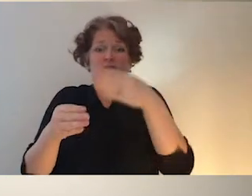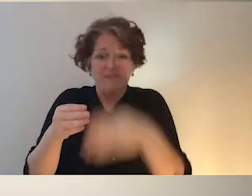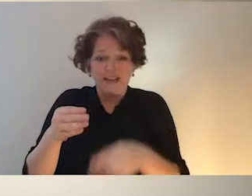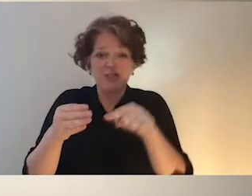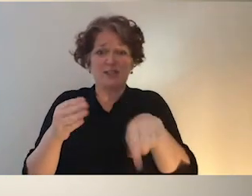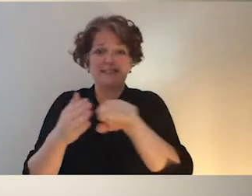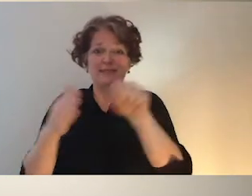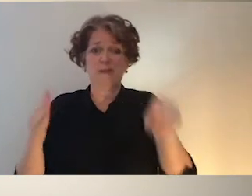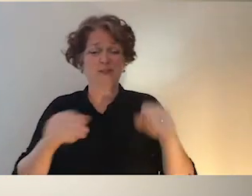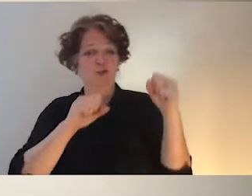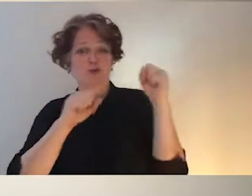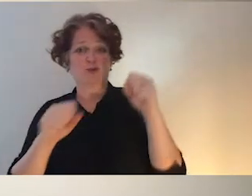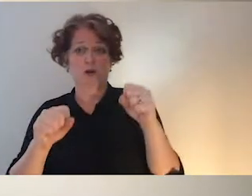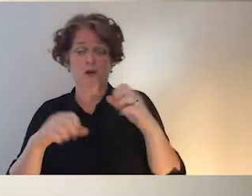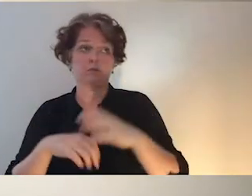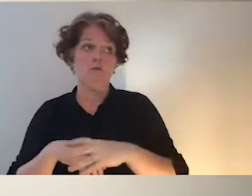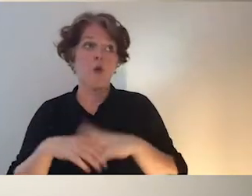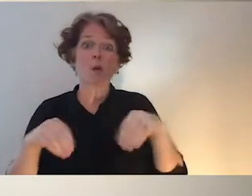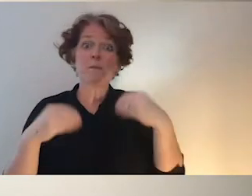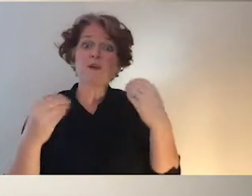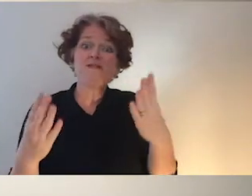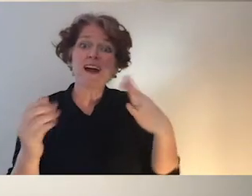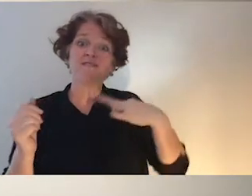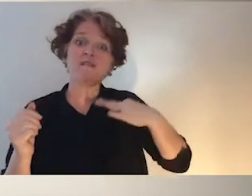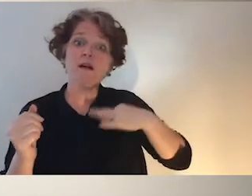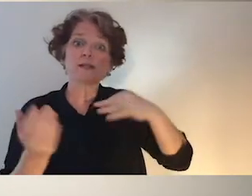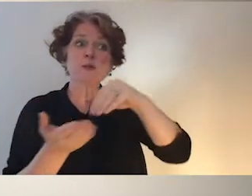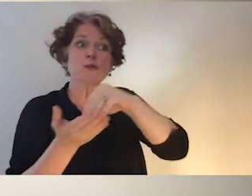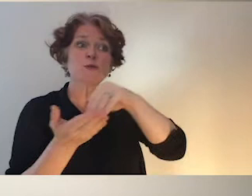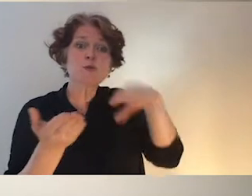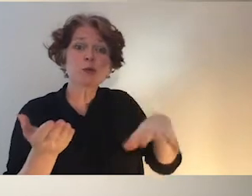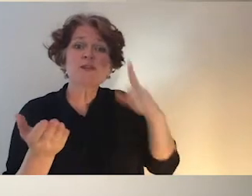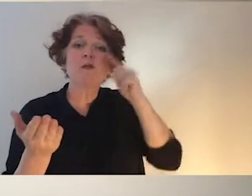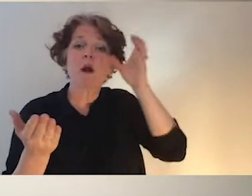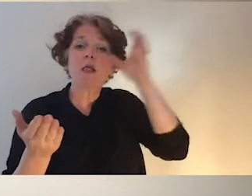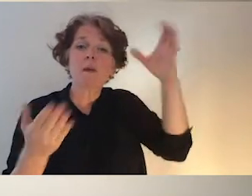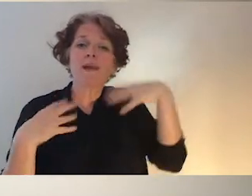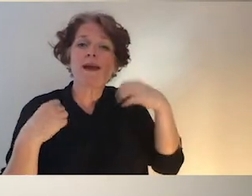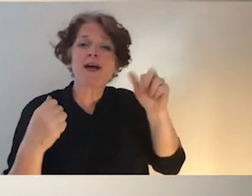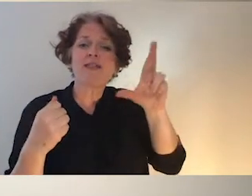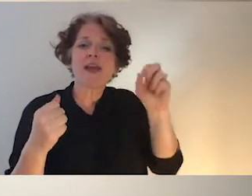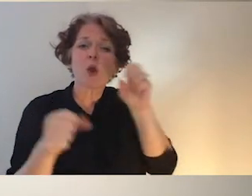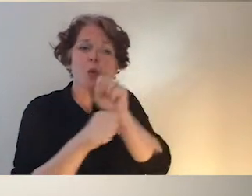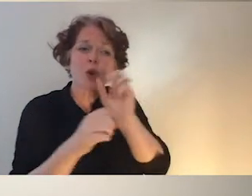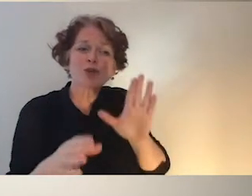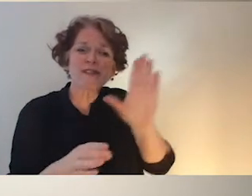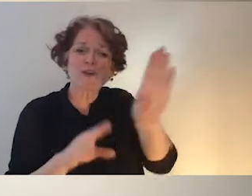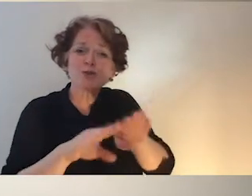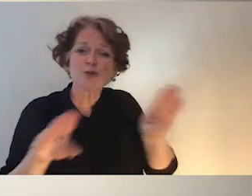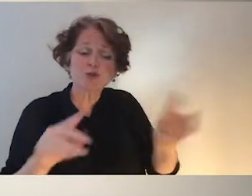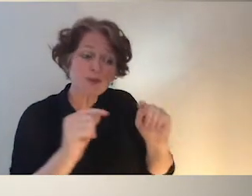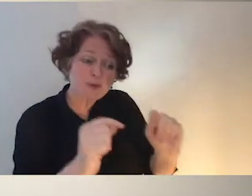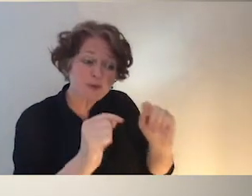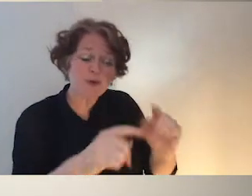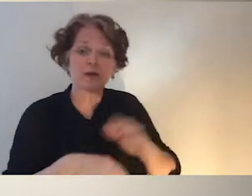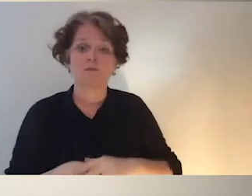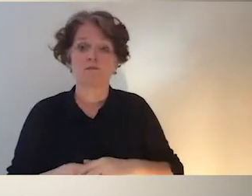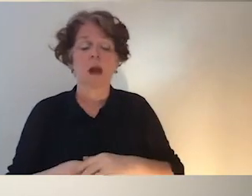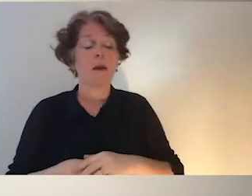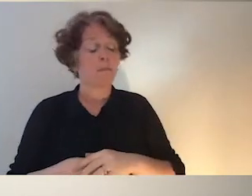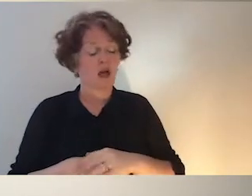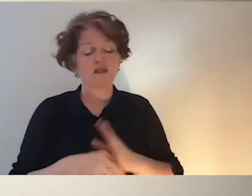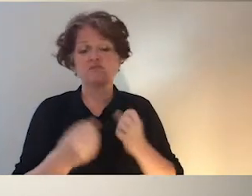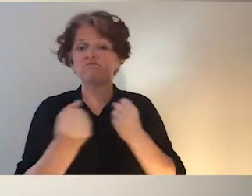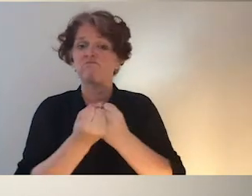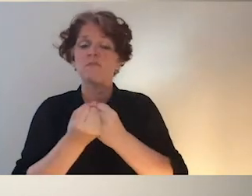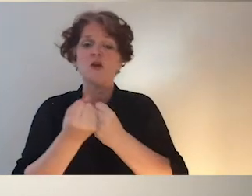strong. From providing voluntary tutoring services for the families of Columbia healthcare workers, to standing in solidarity